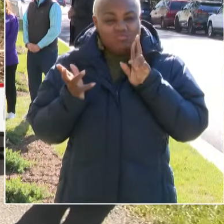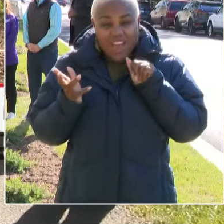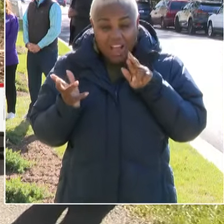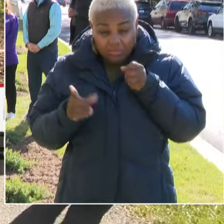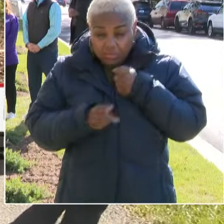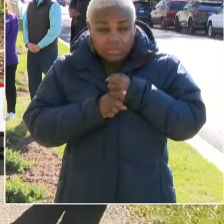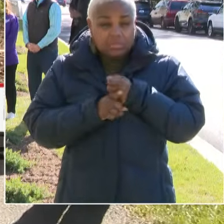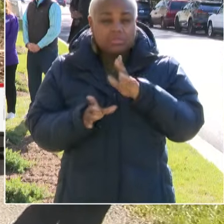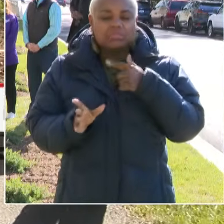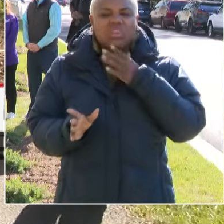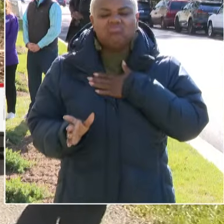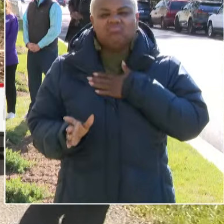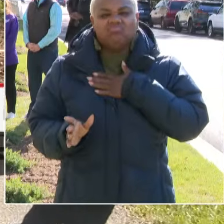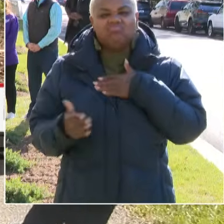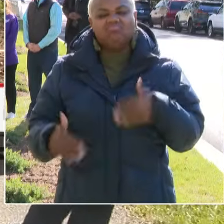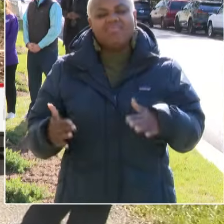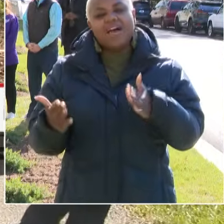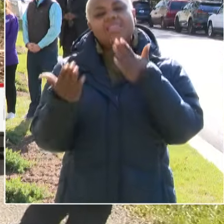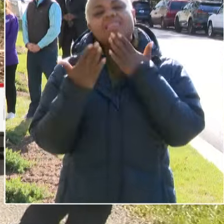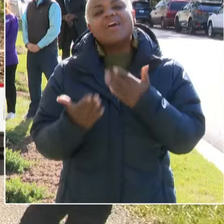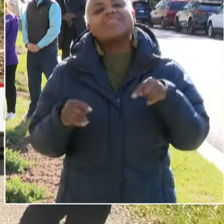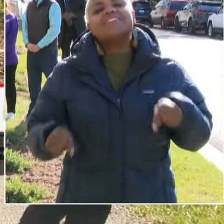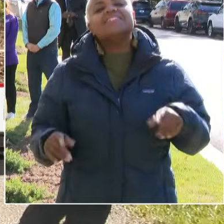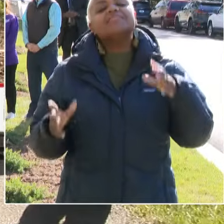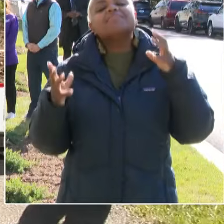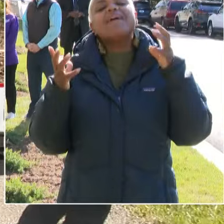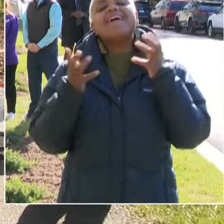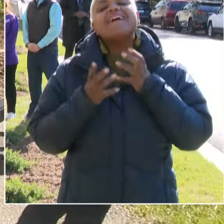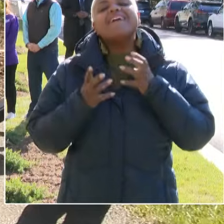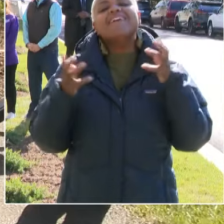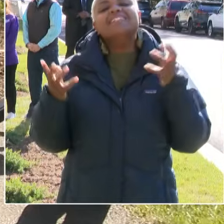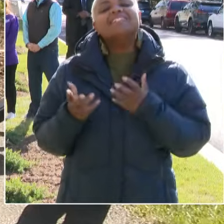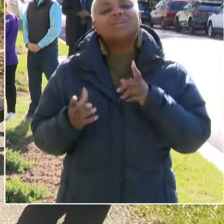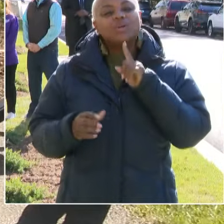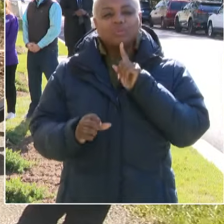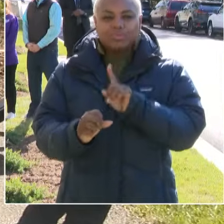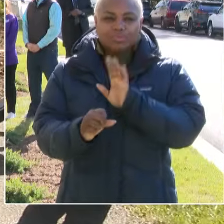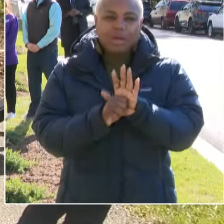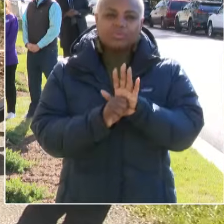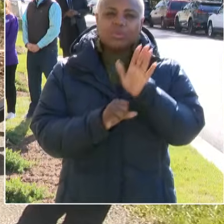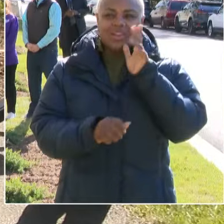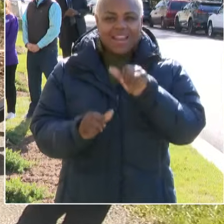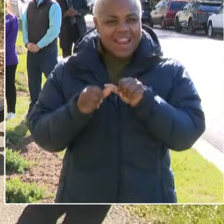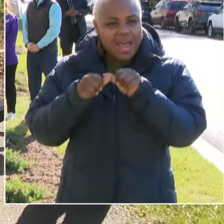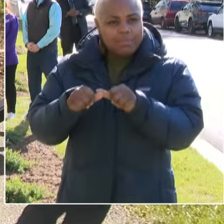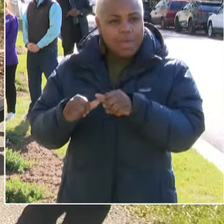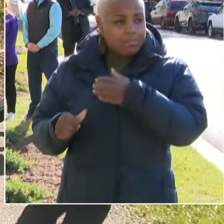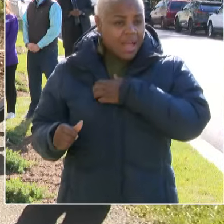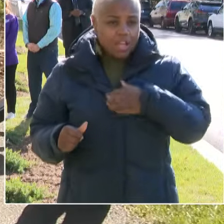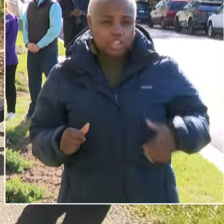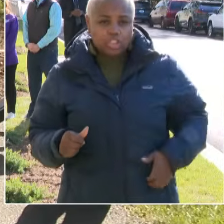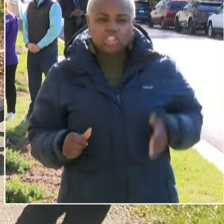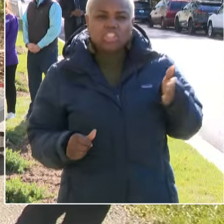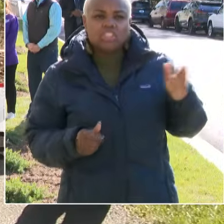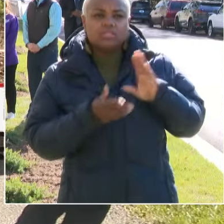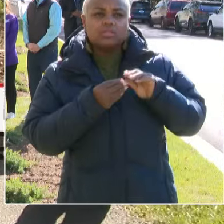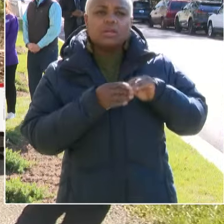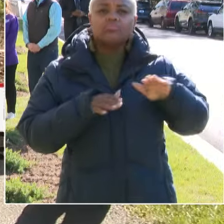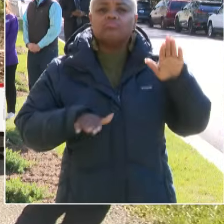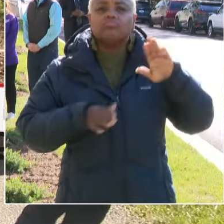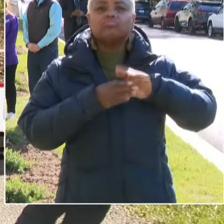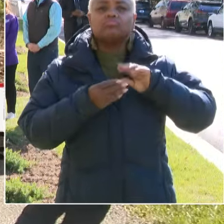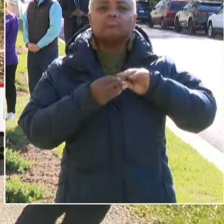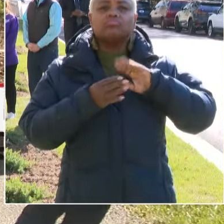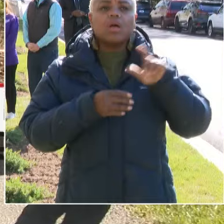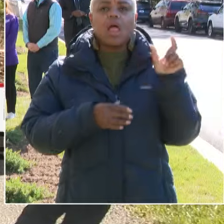This is amazing. These are promises kept. This is a mayor who committed in her inaugural address, her first one,